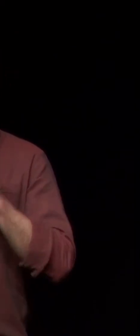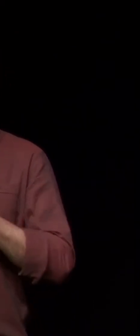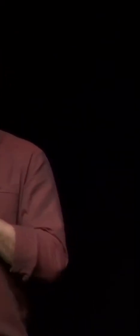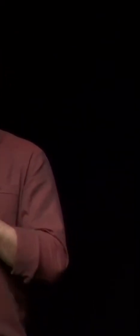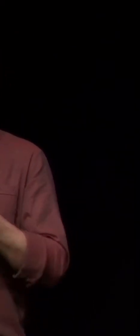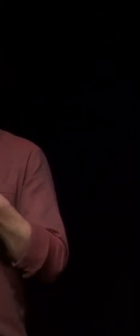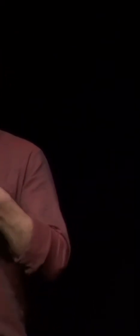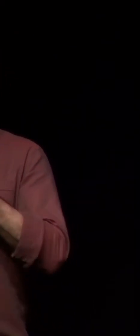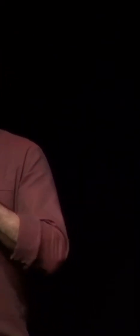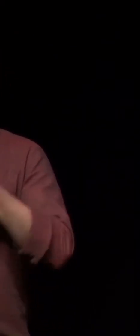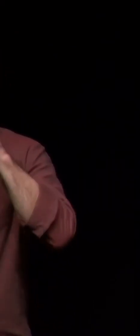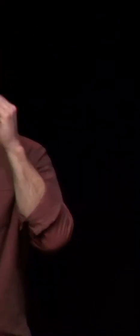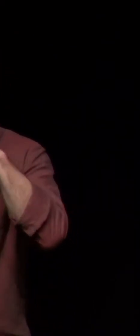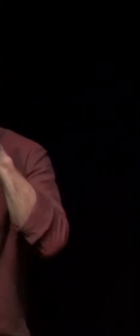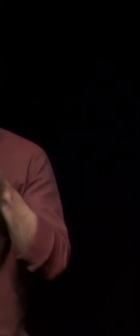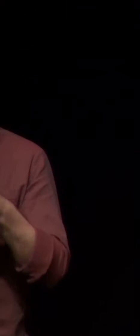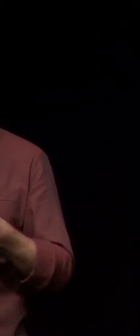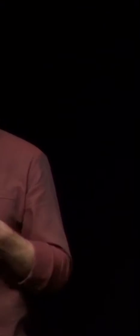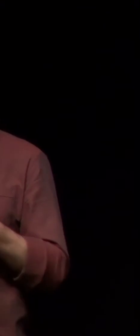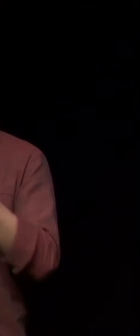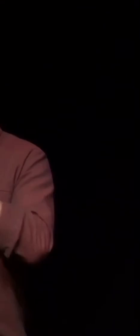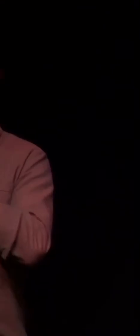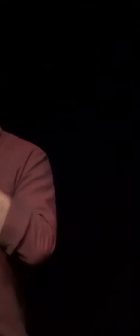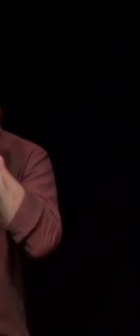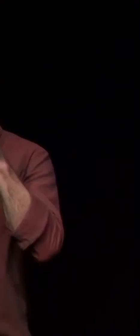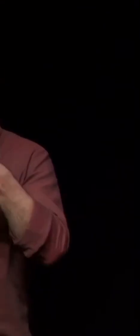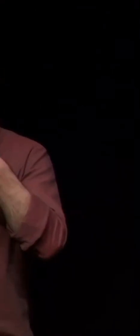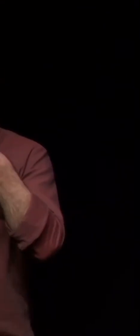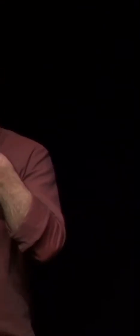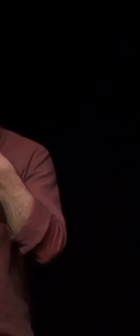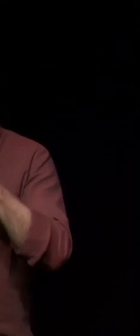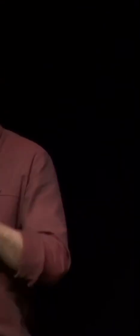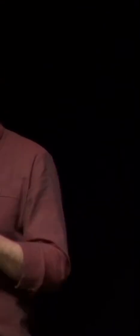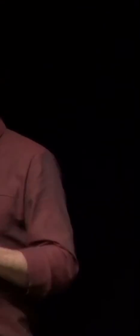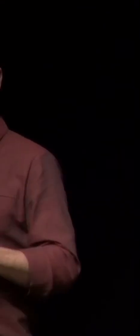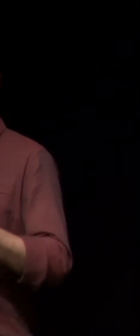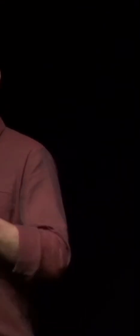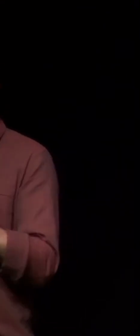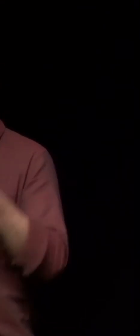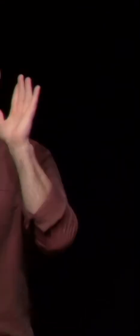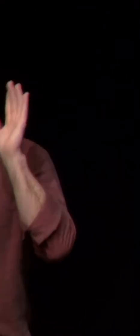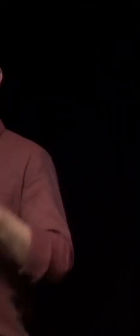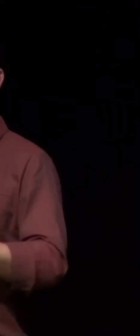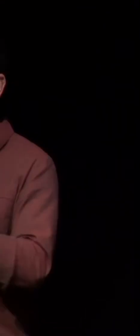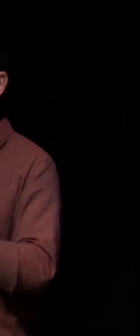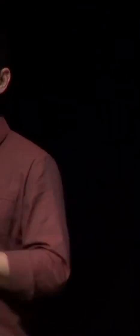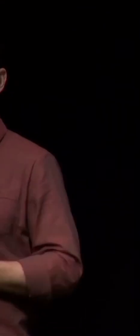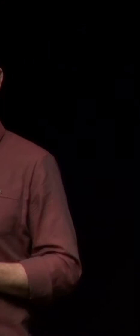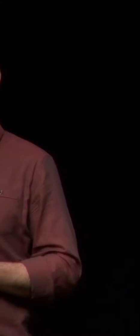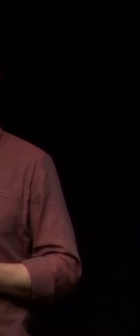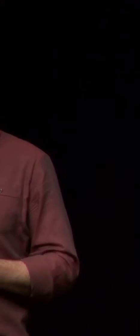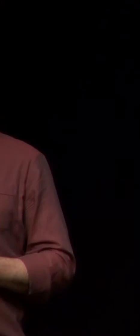housing and access to education and so forth. And I know sometimes this kind of talk makes some people